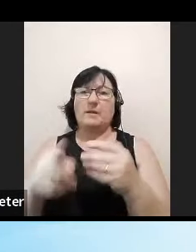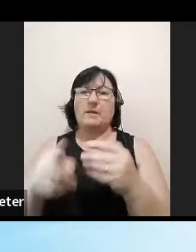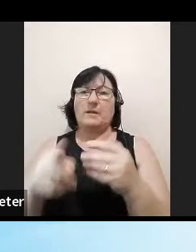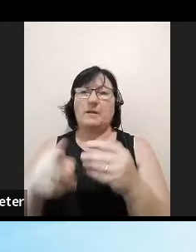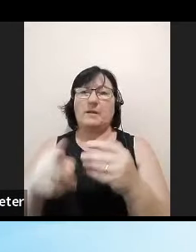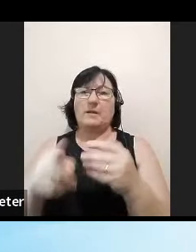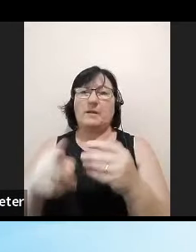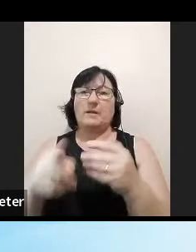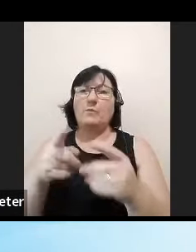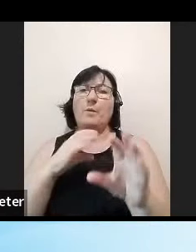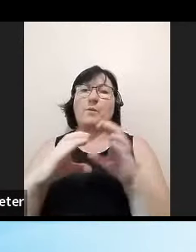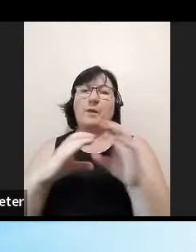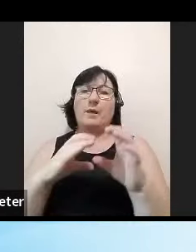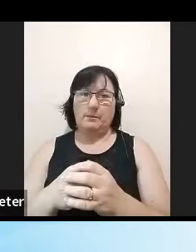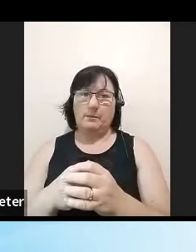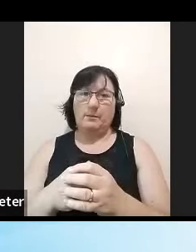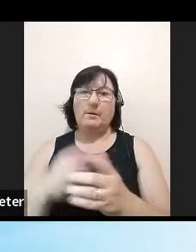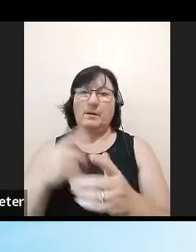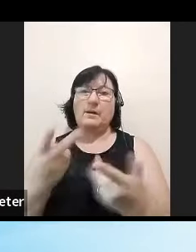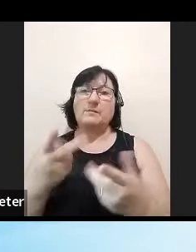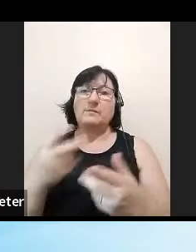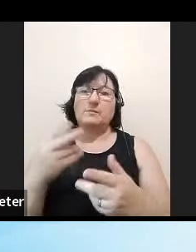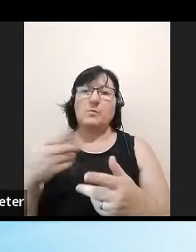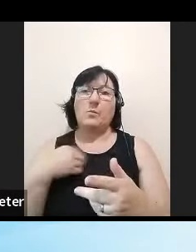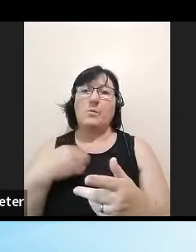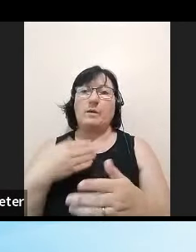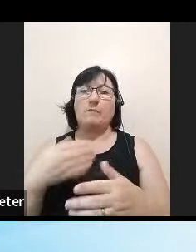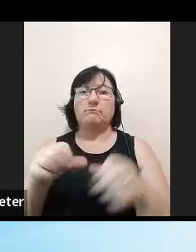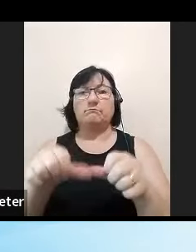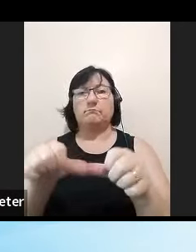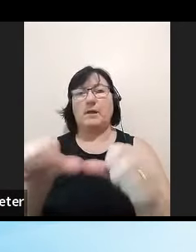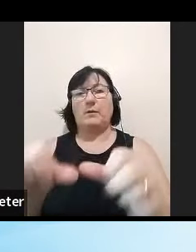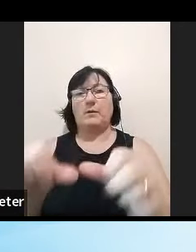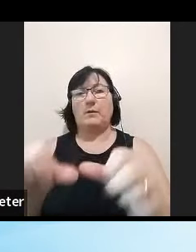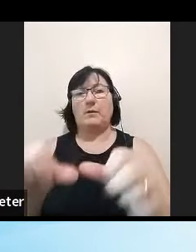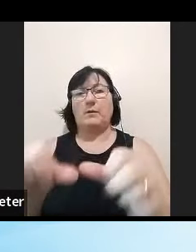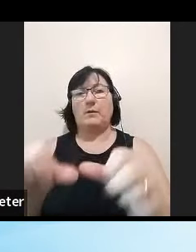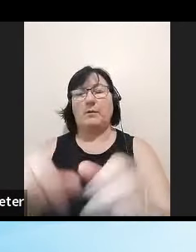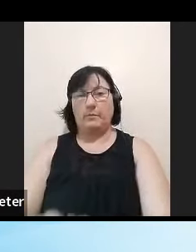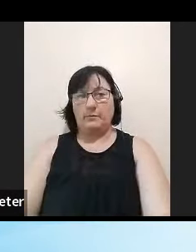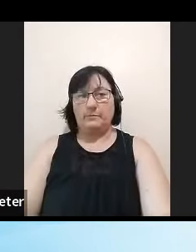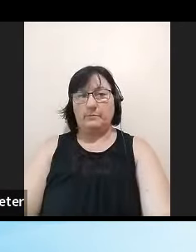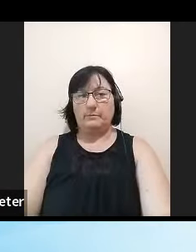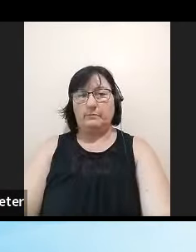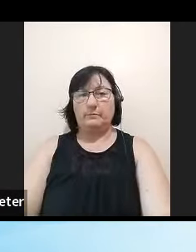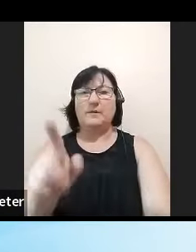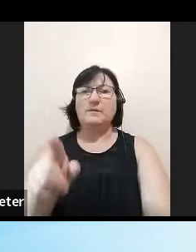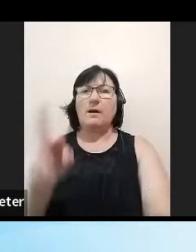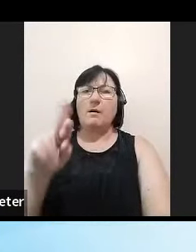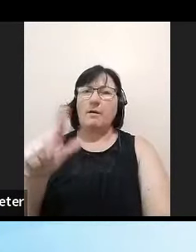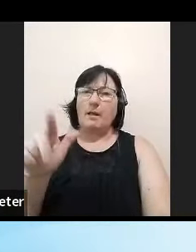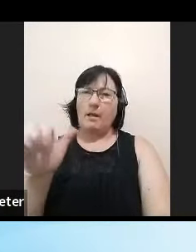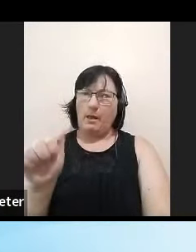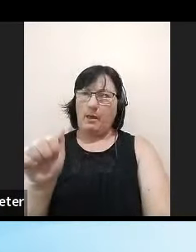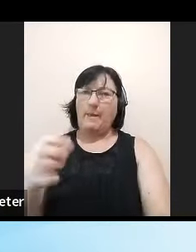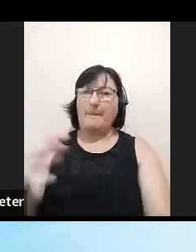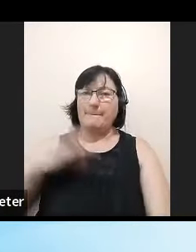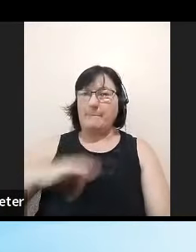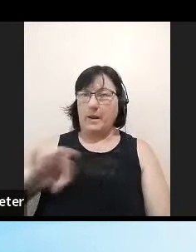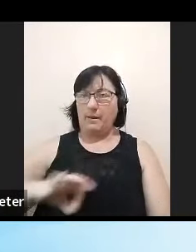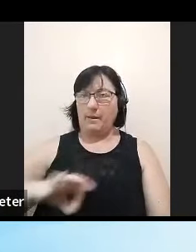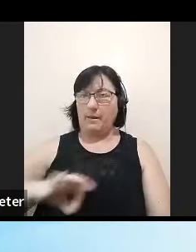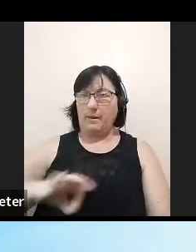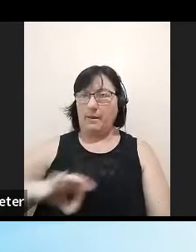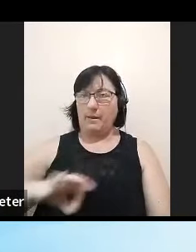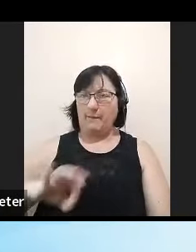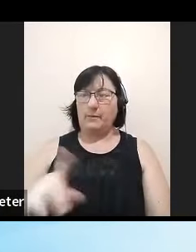proceeds. But one of the benefits of this RLA is that since the implementation, we have